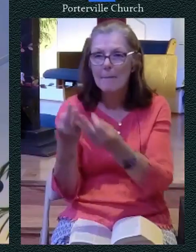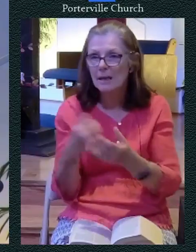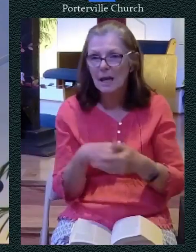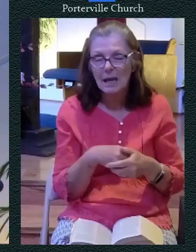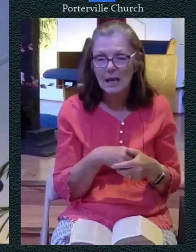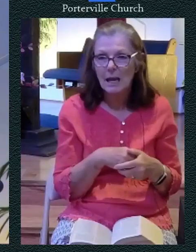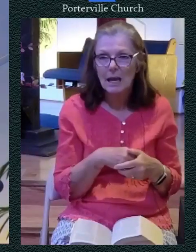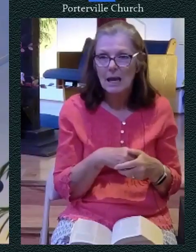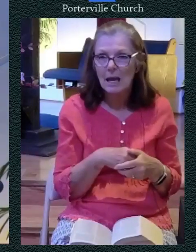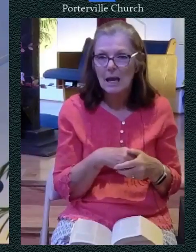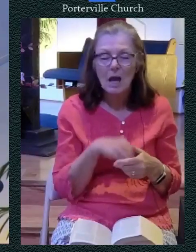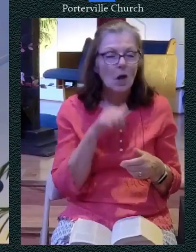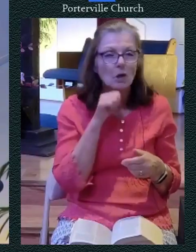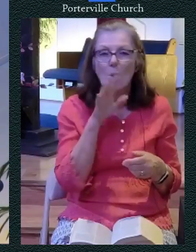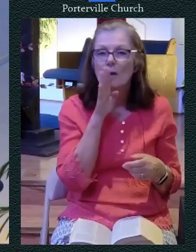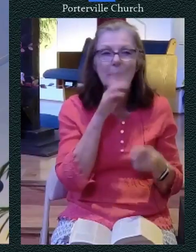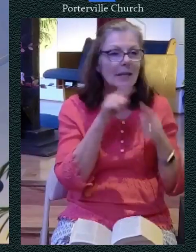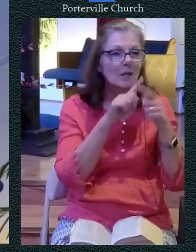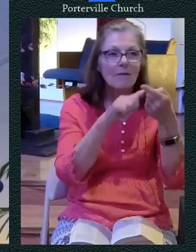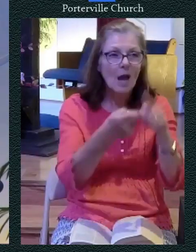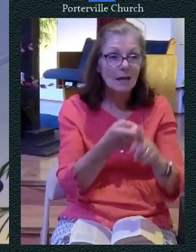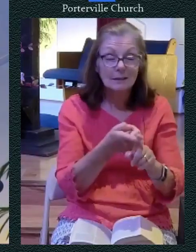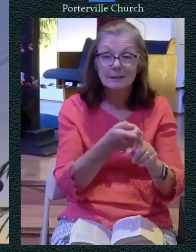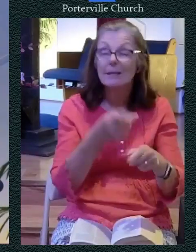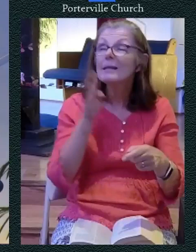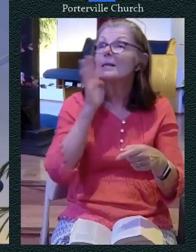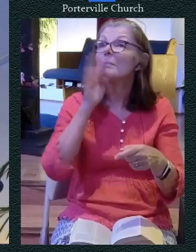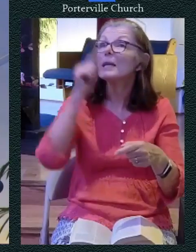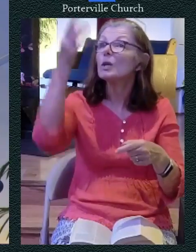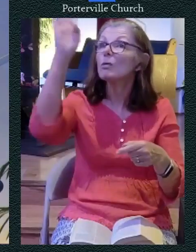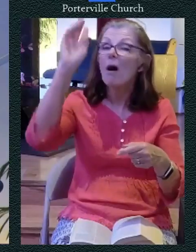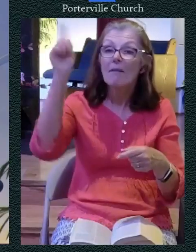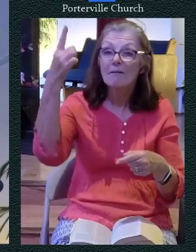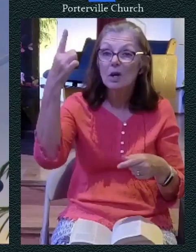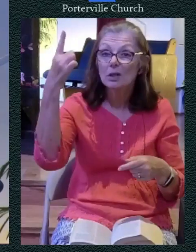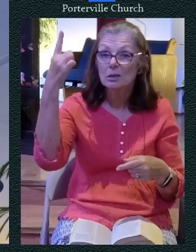Go to God. Speak God words. Engage God.